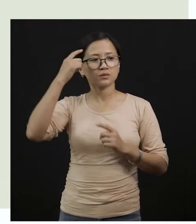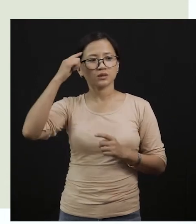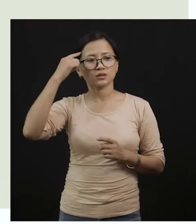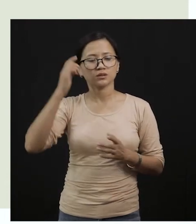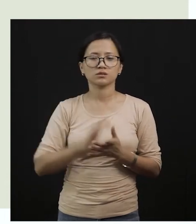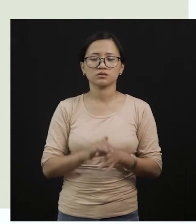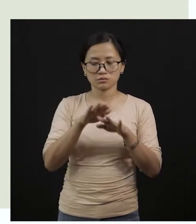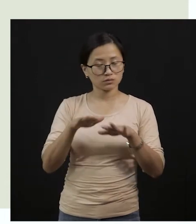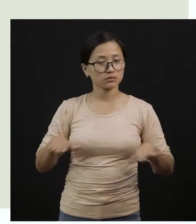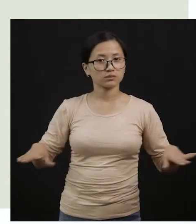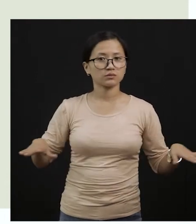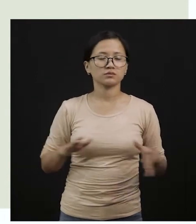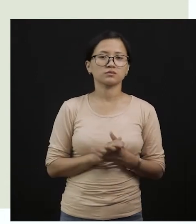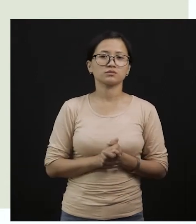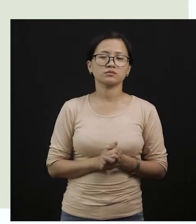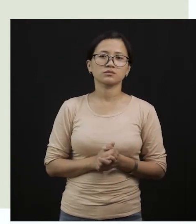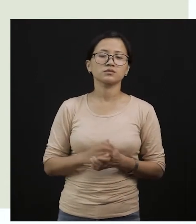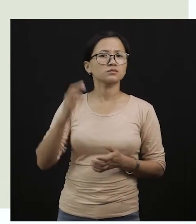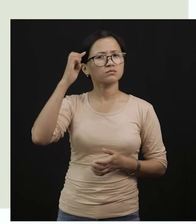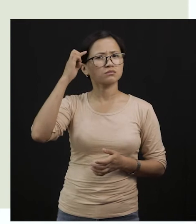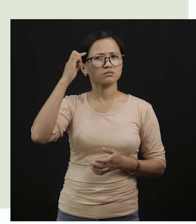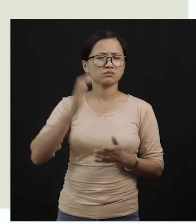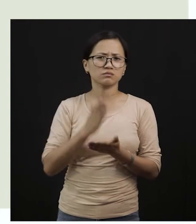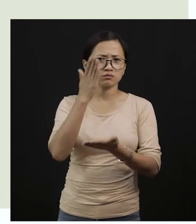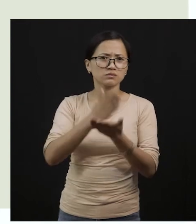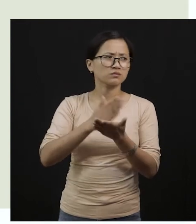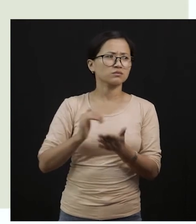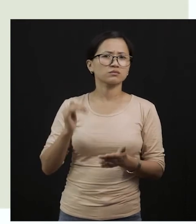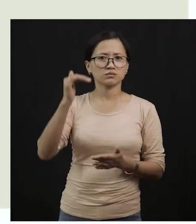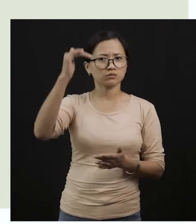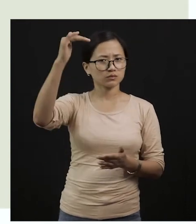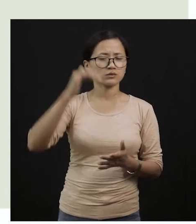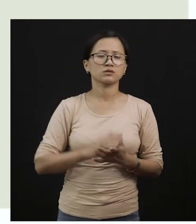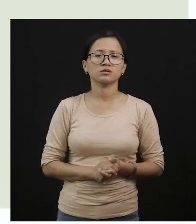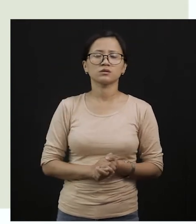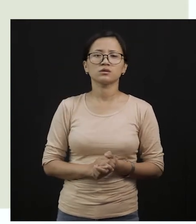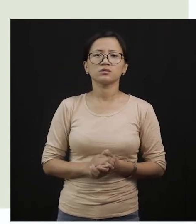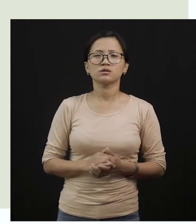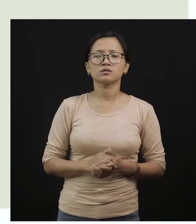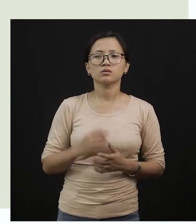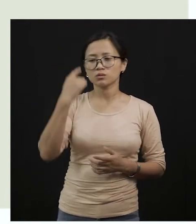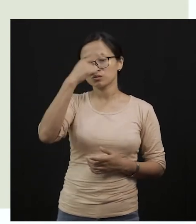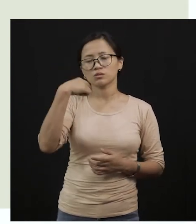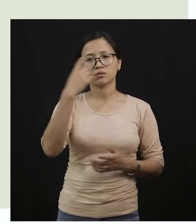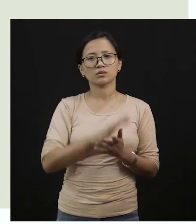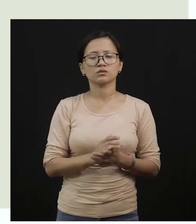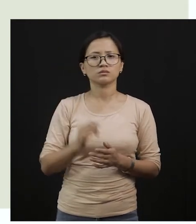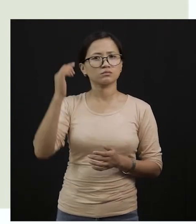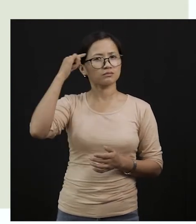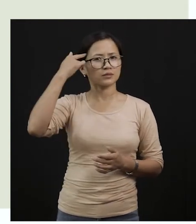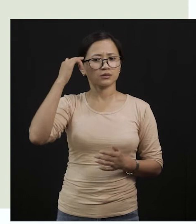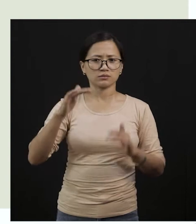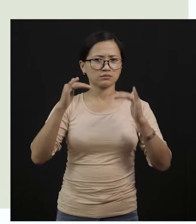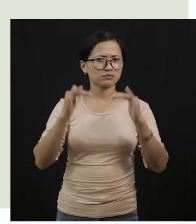is retarded, right? Mental health stop growing. So mentally retarded means people who are not mentally stable. You